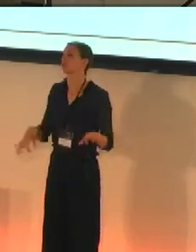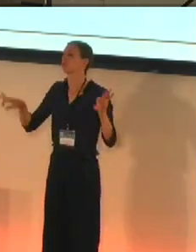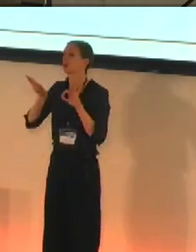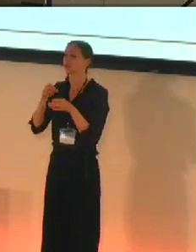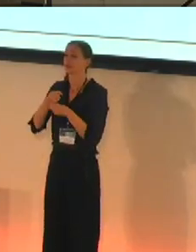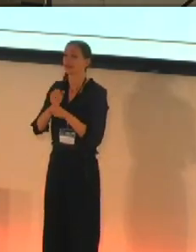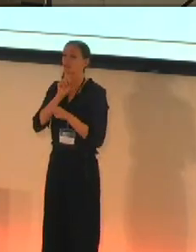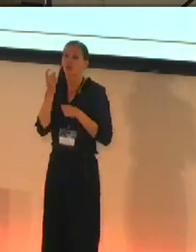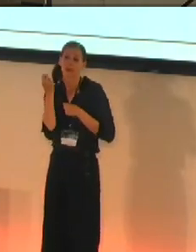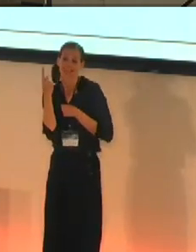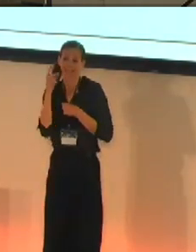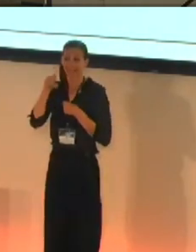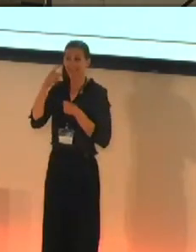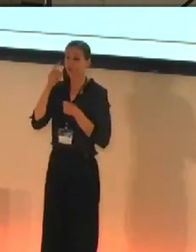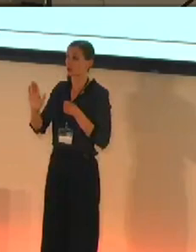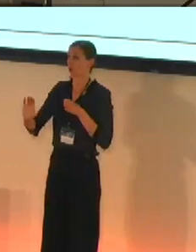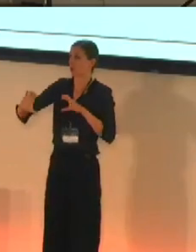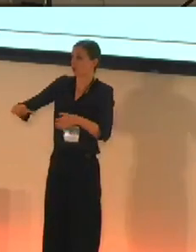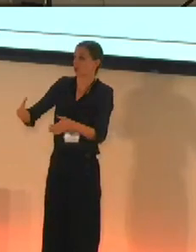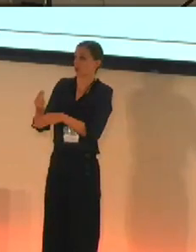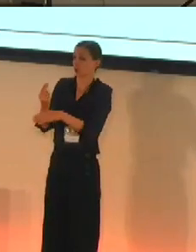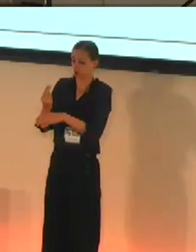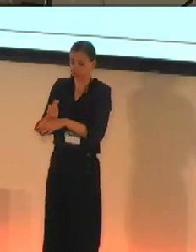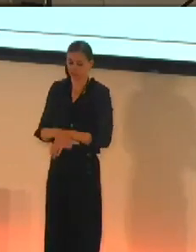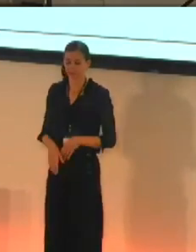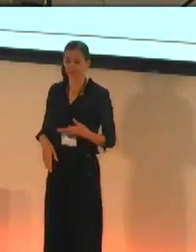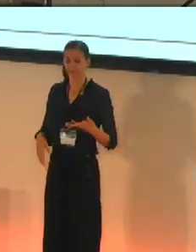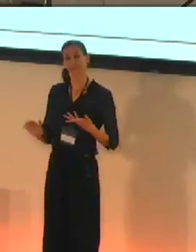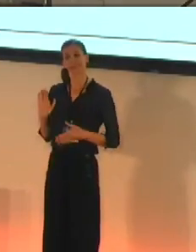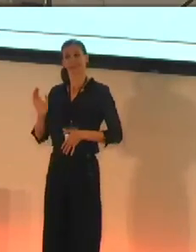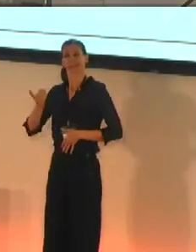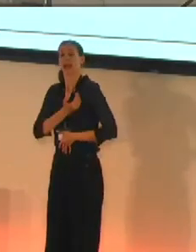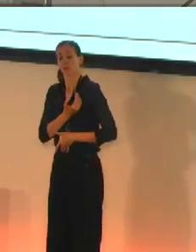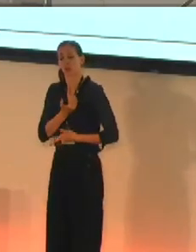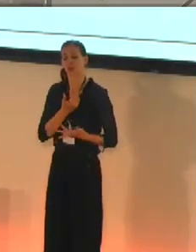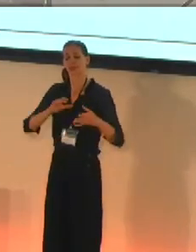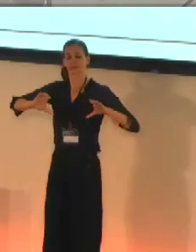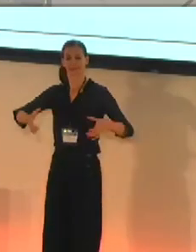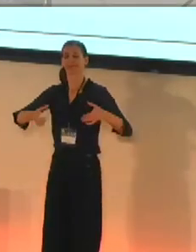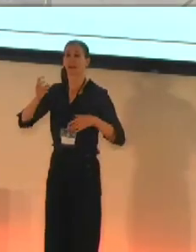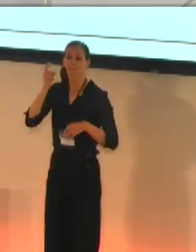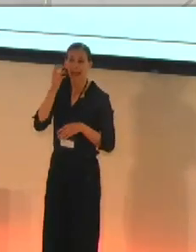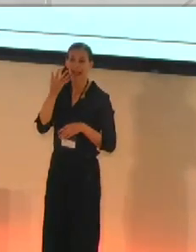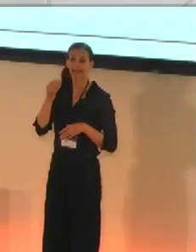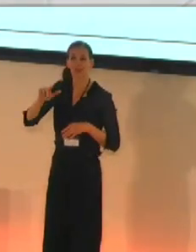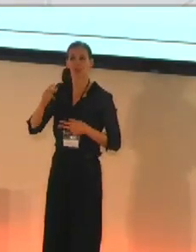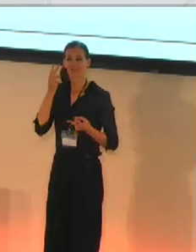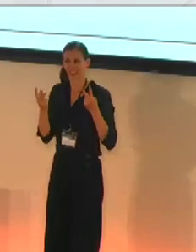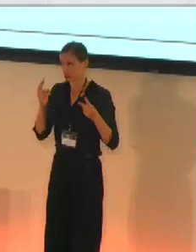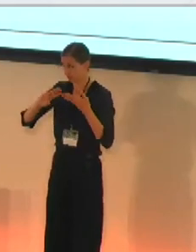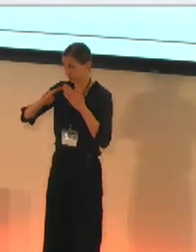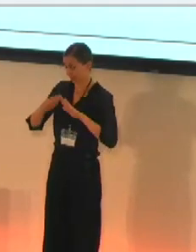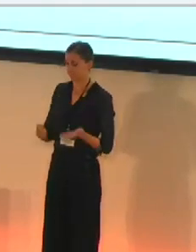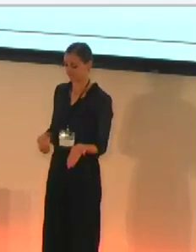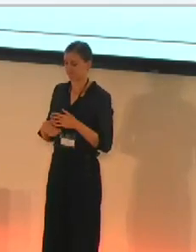the needs of your user group. In our case, the blind and low vision community using virtual reality. Now, past research and